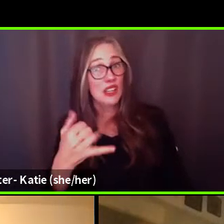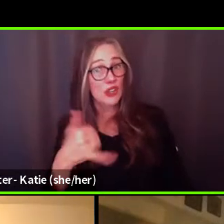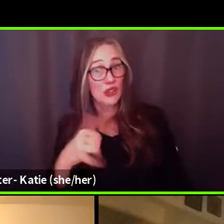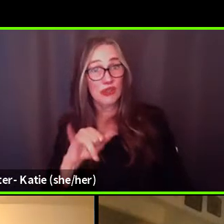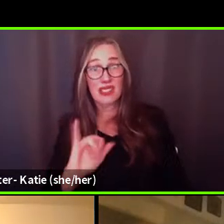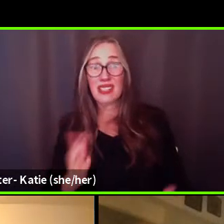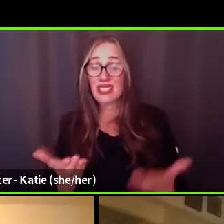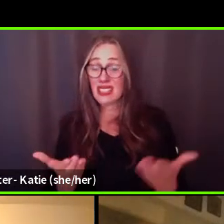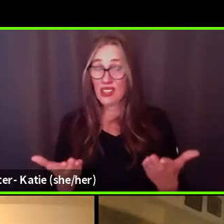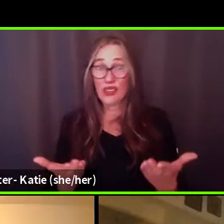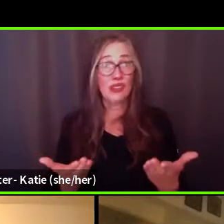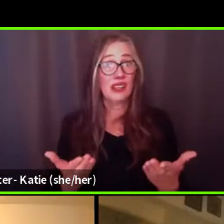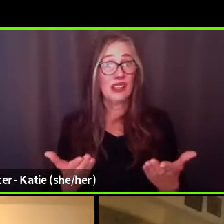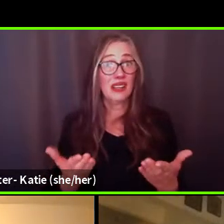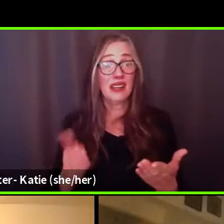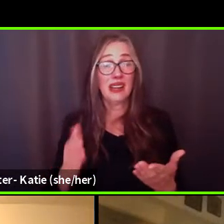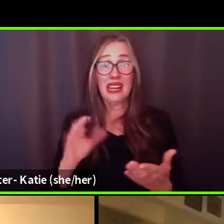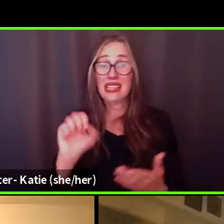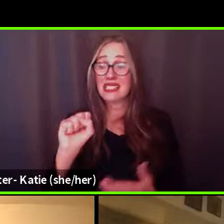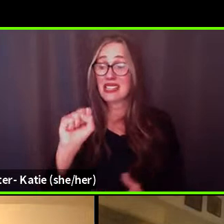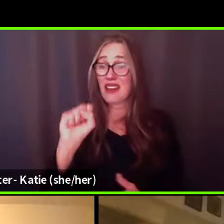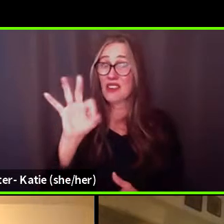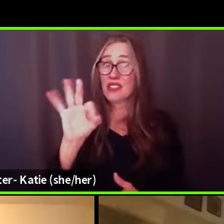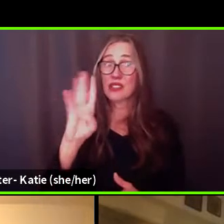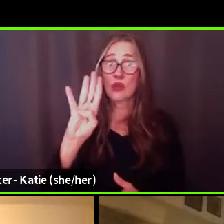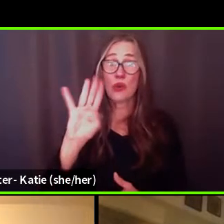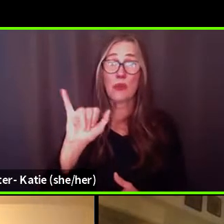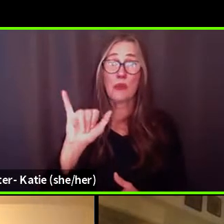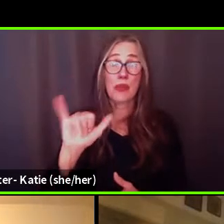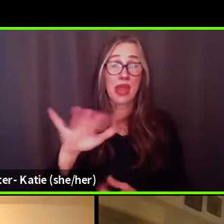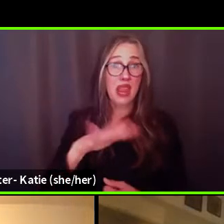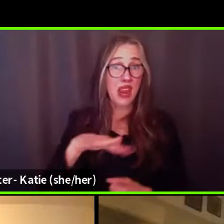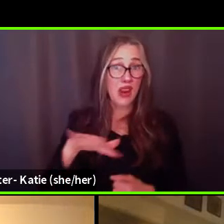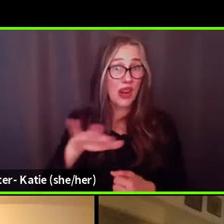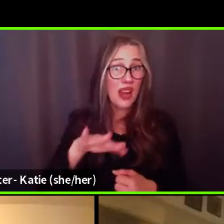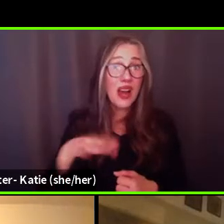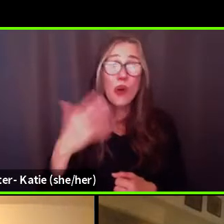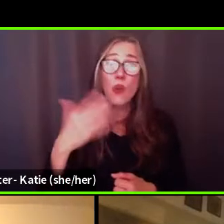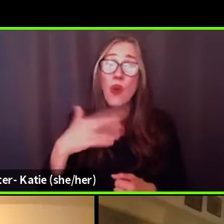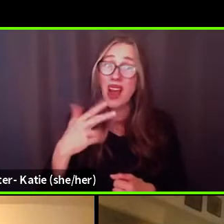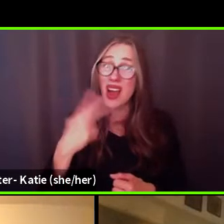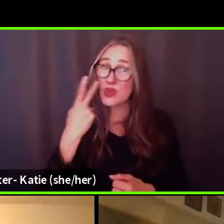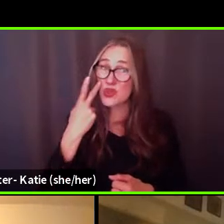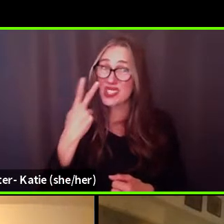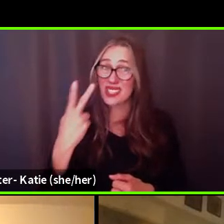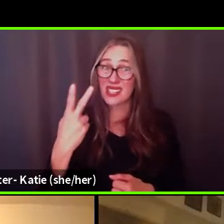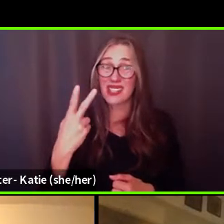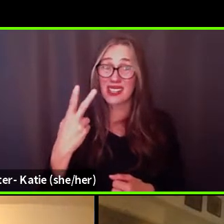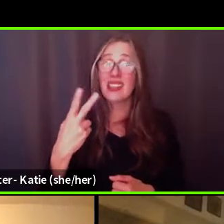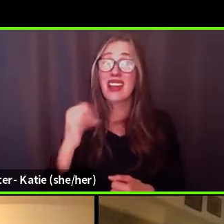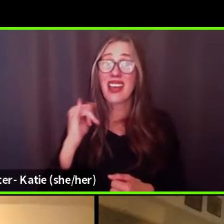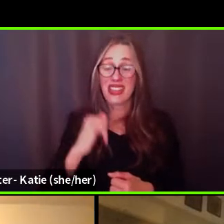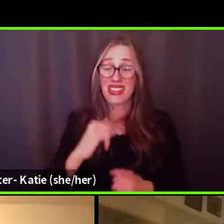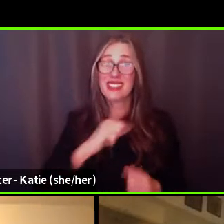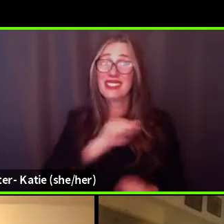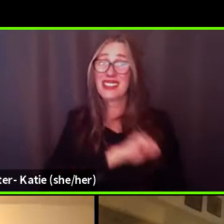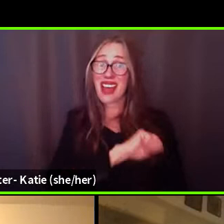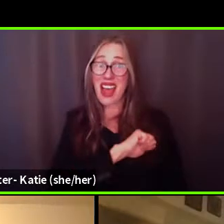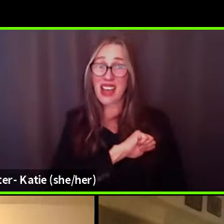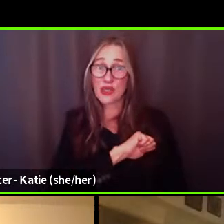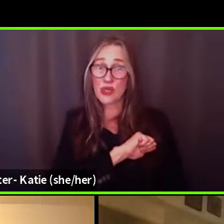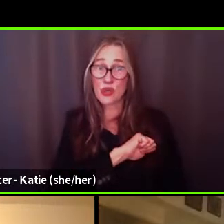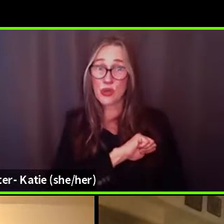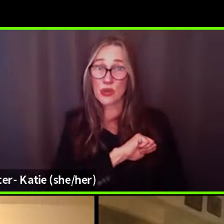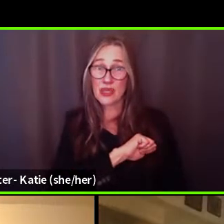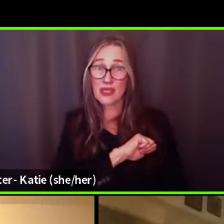valley presents us with some and the biotech industry that this space presents us with some unique challenges but also